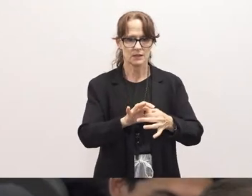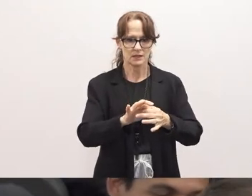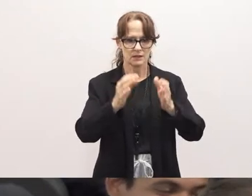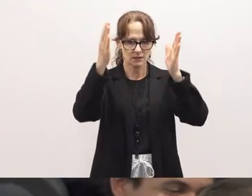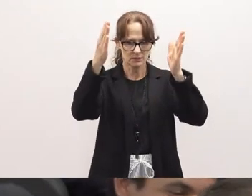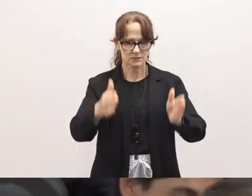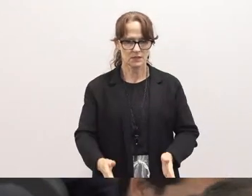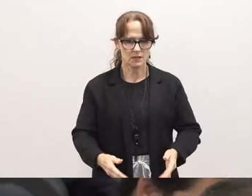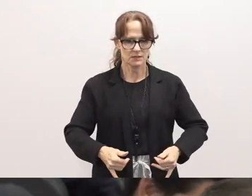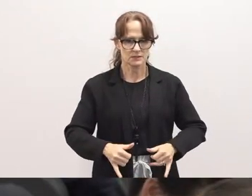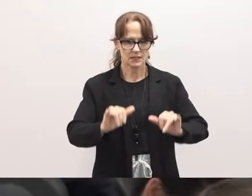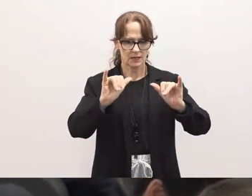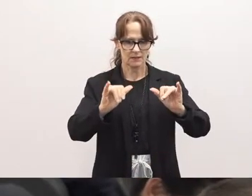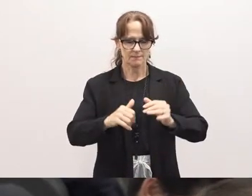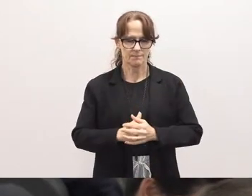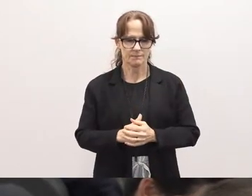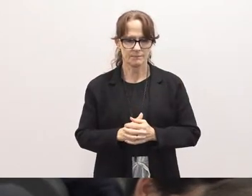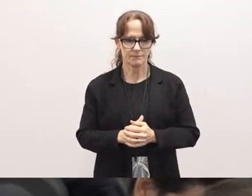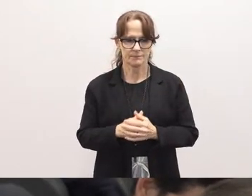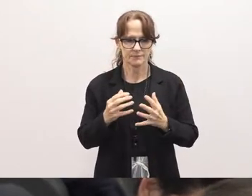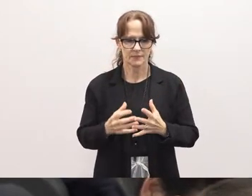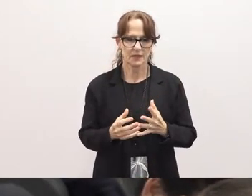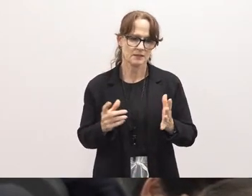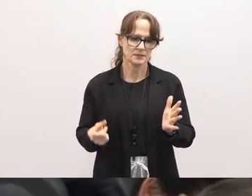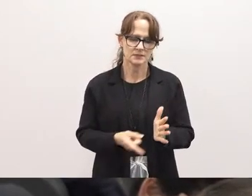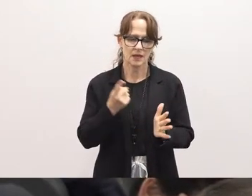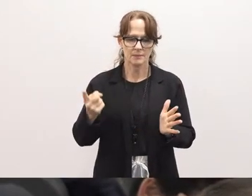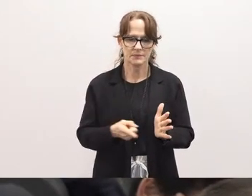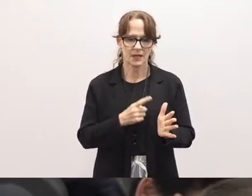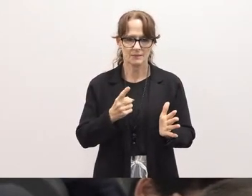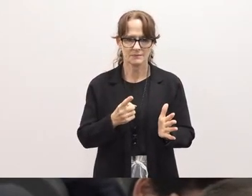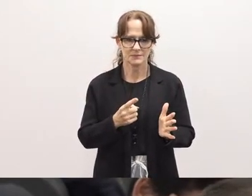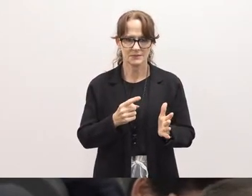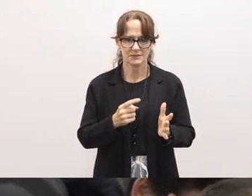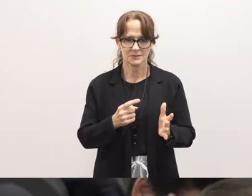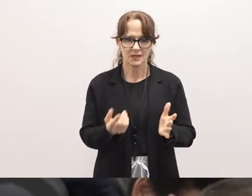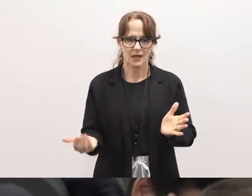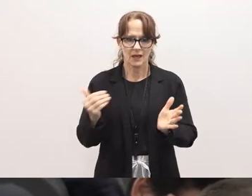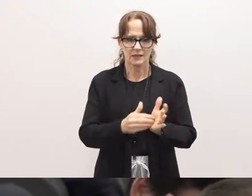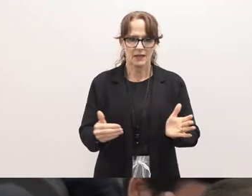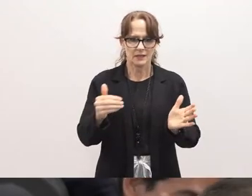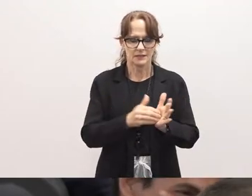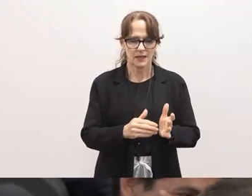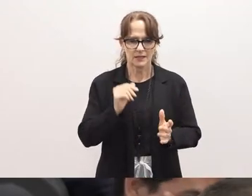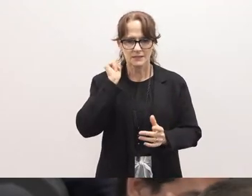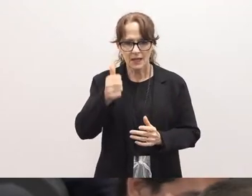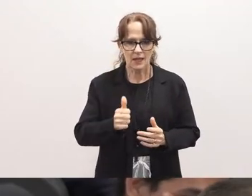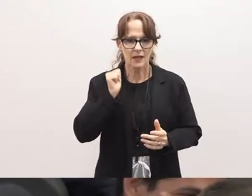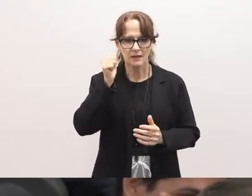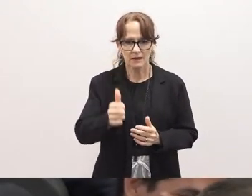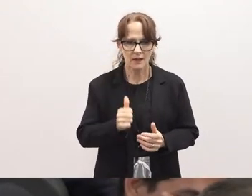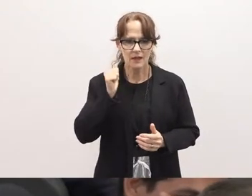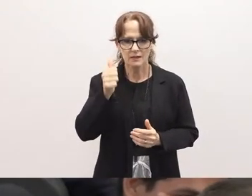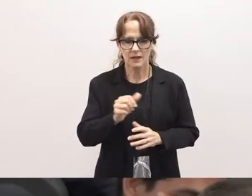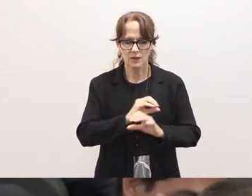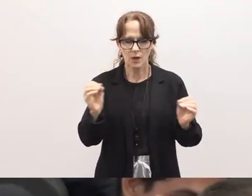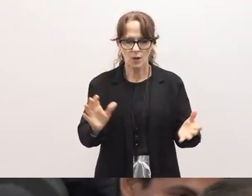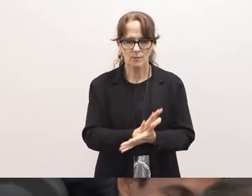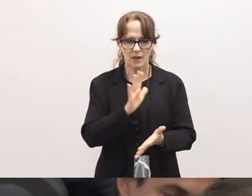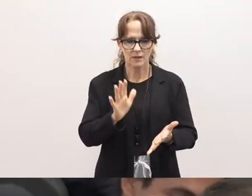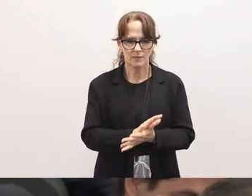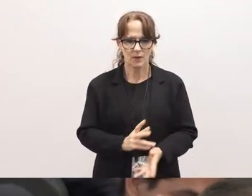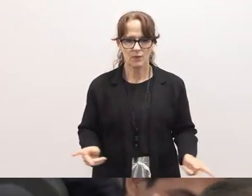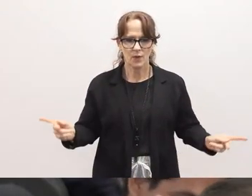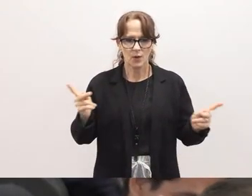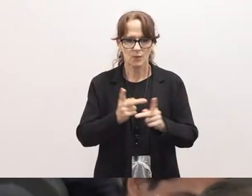still. And much of the time, sometimes for days on end, there might be no toilet paper in the dispenser. But the worst feeling